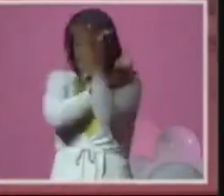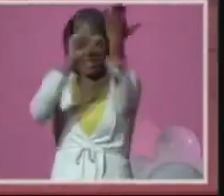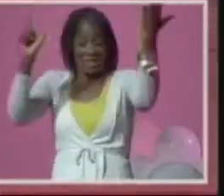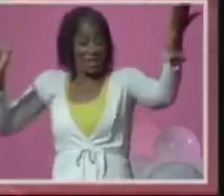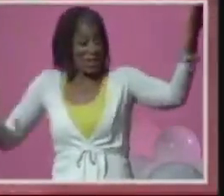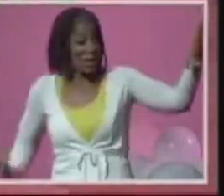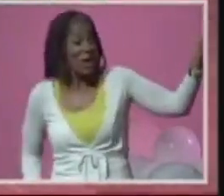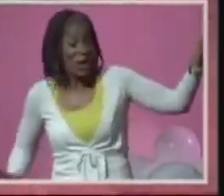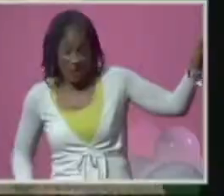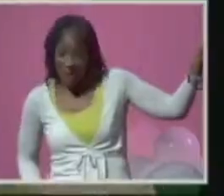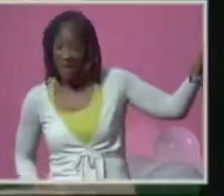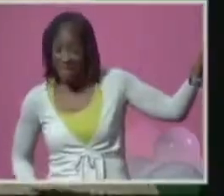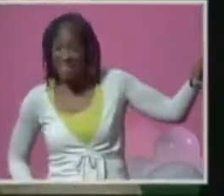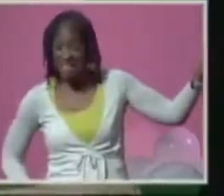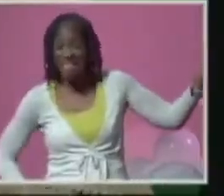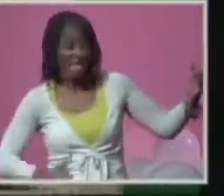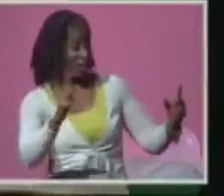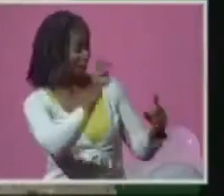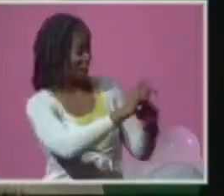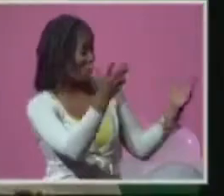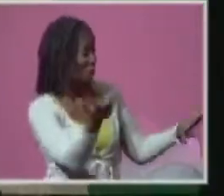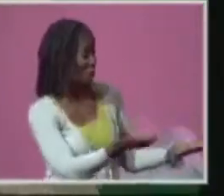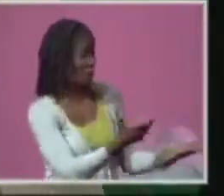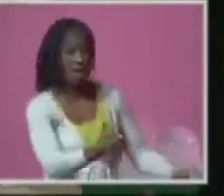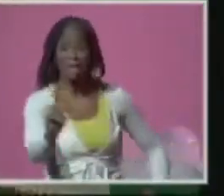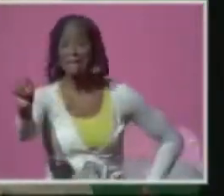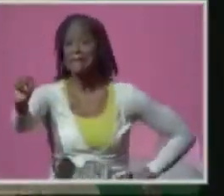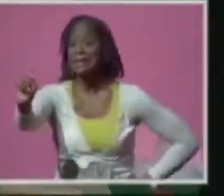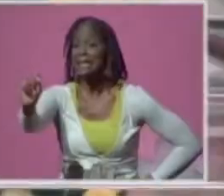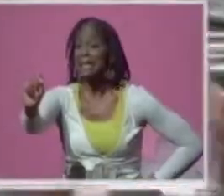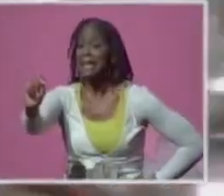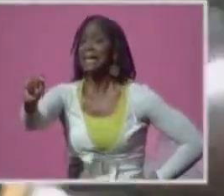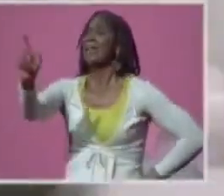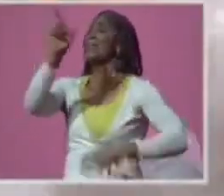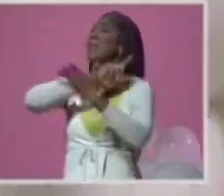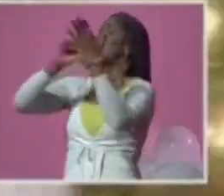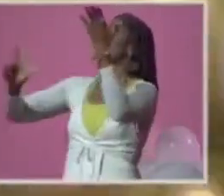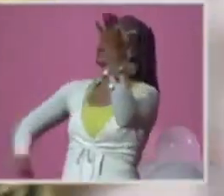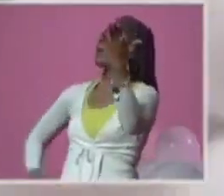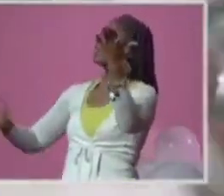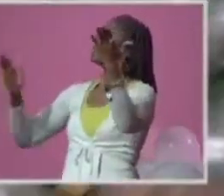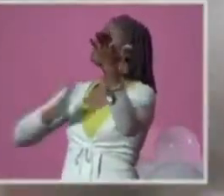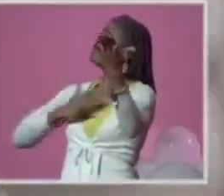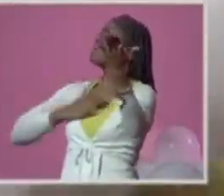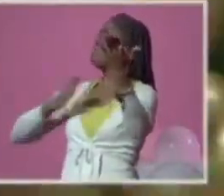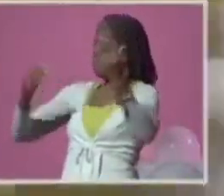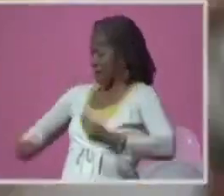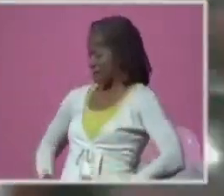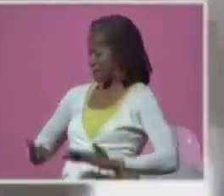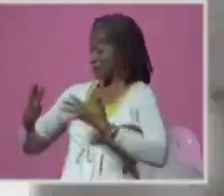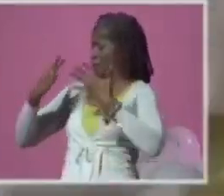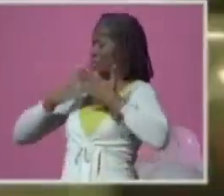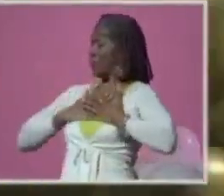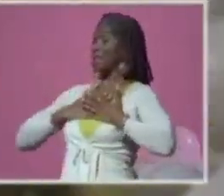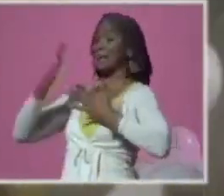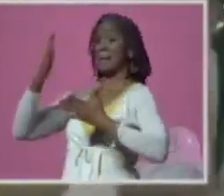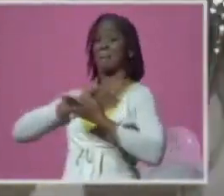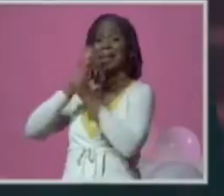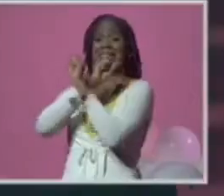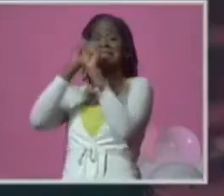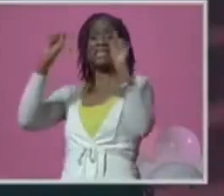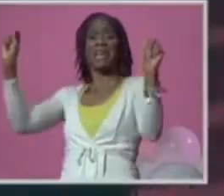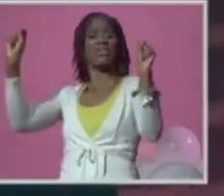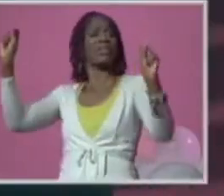God. The champ is here. The Lord is my light and my salvation.